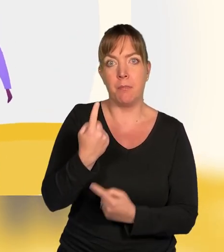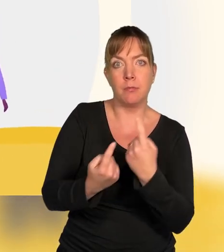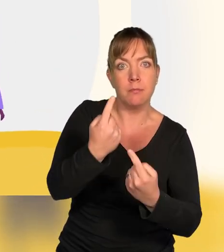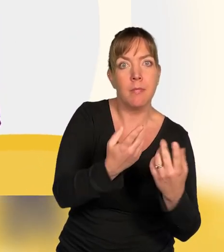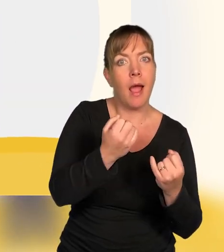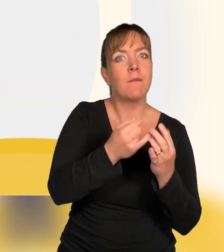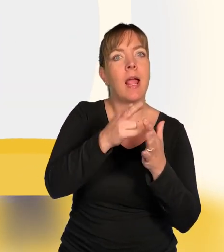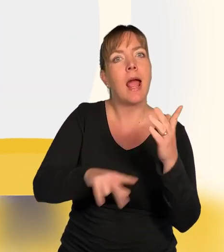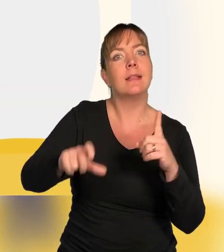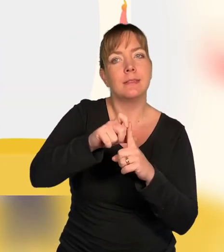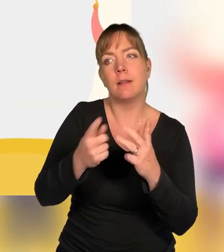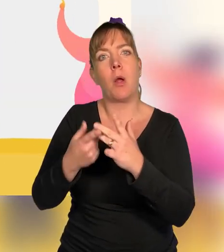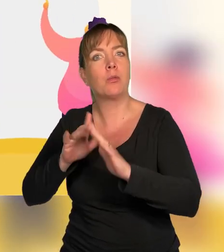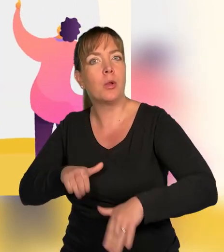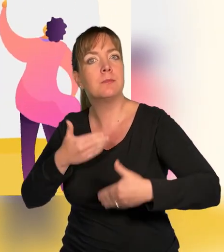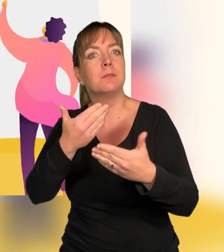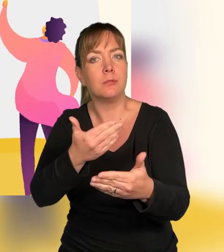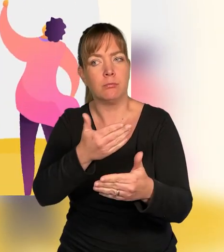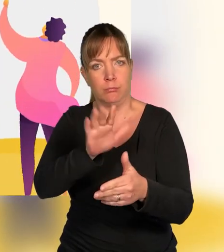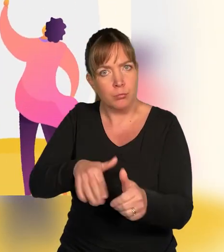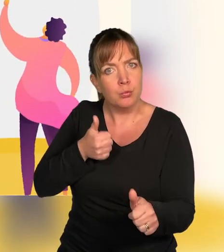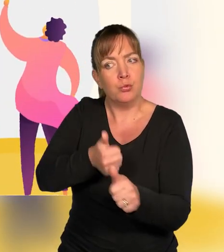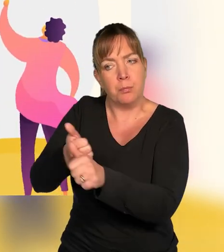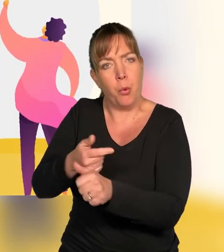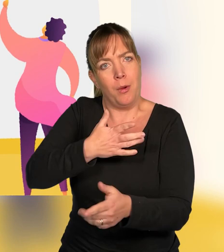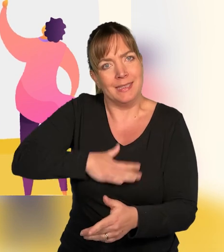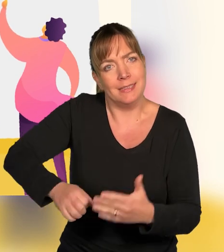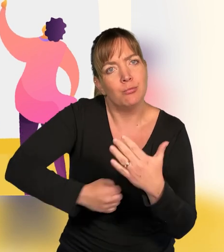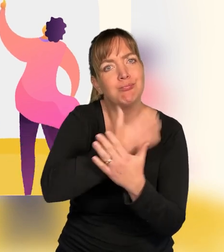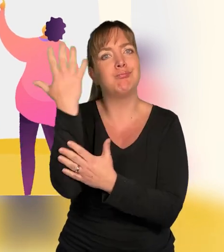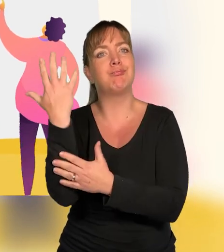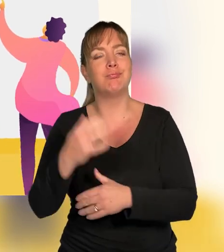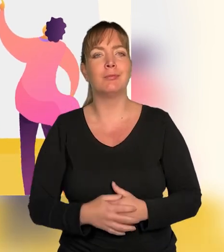and in alternative provision, with the support they need to thrive.